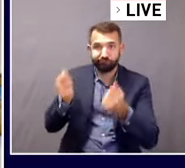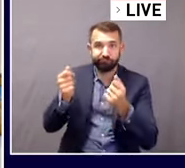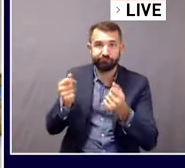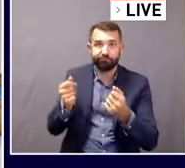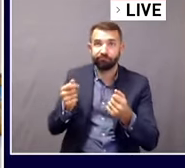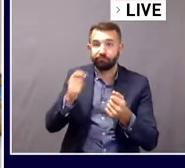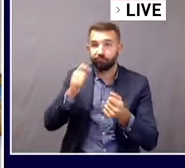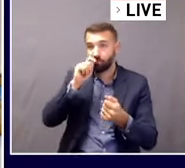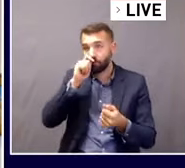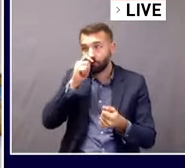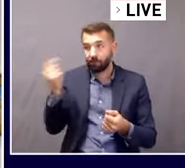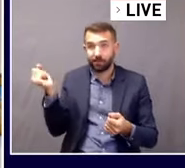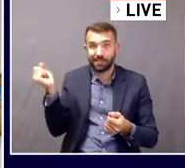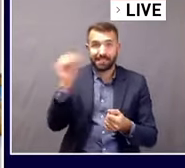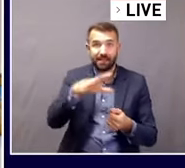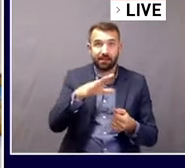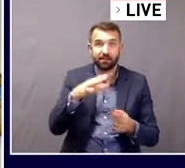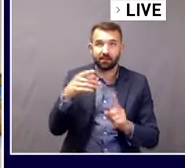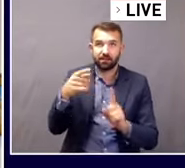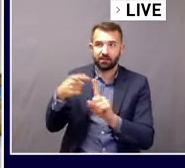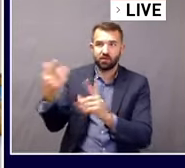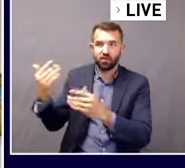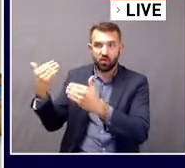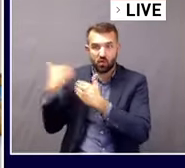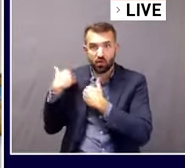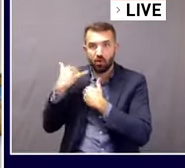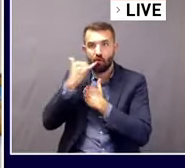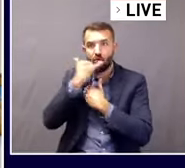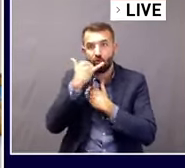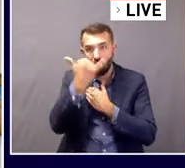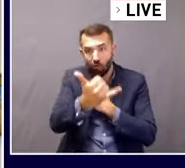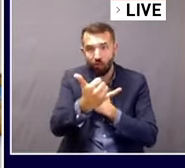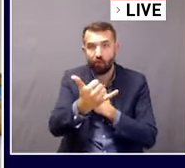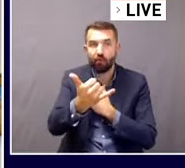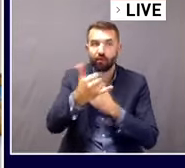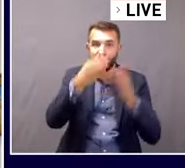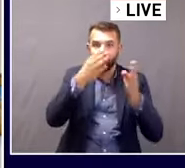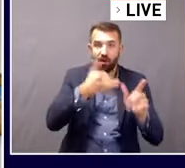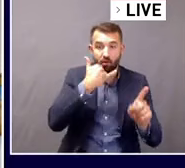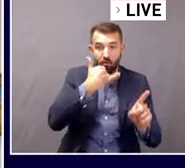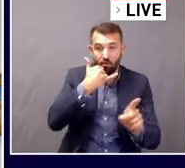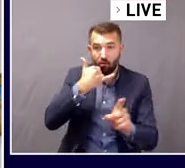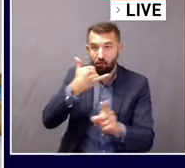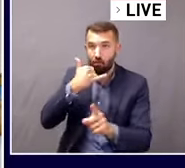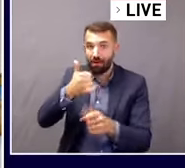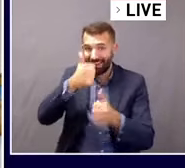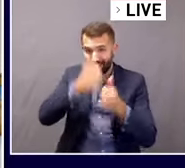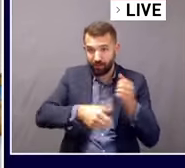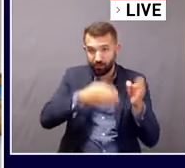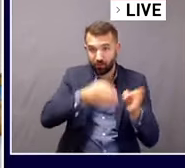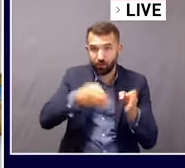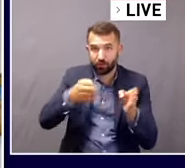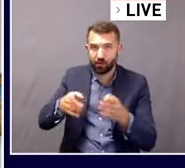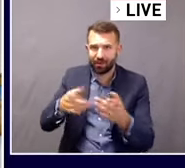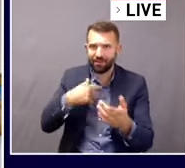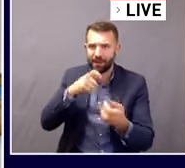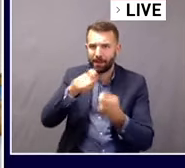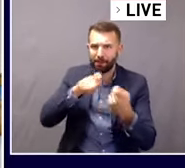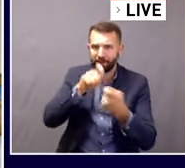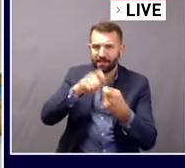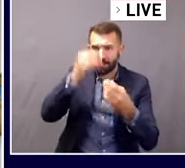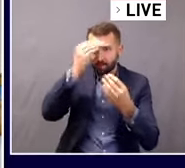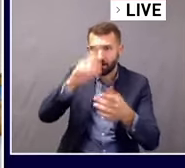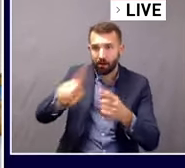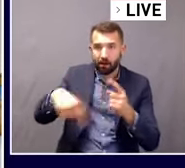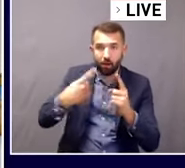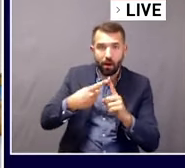results back to the individuals who come to them. But we would need to have more information about exactly when and where when